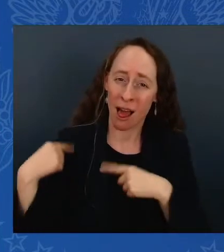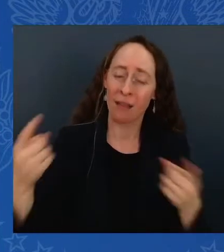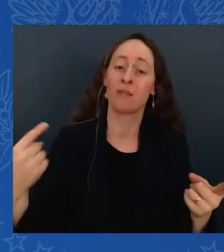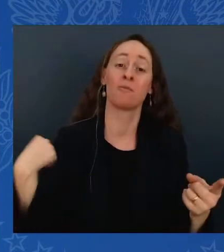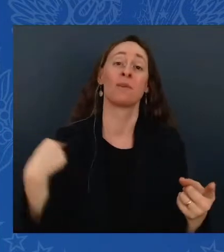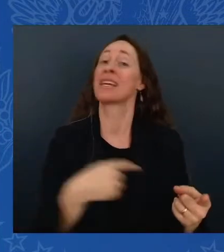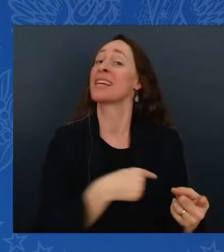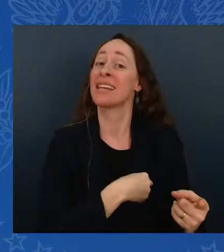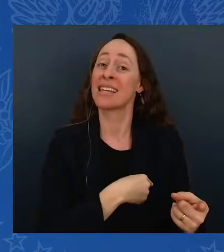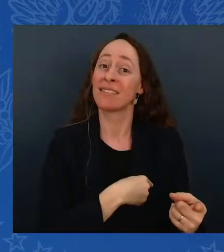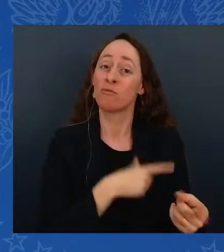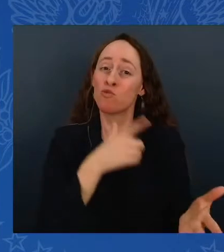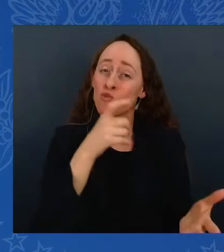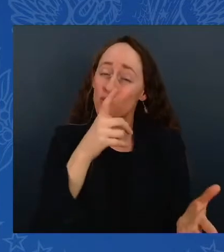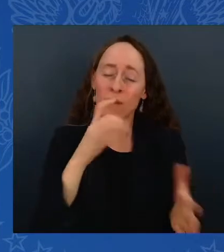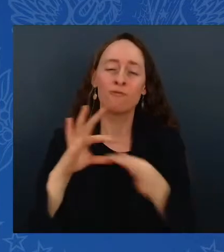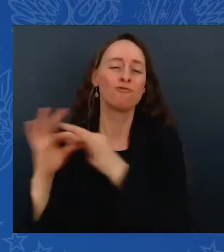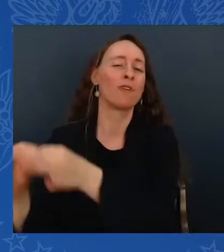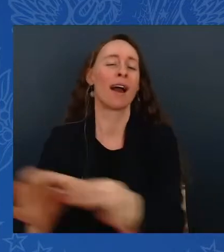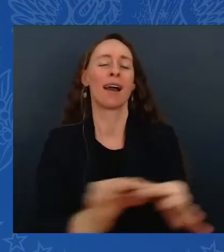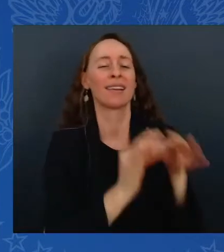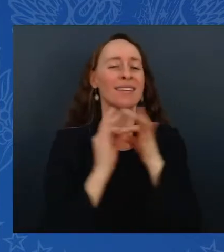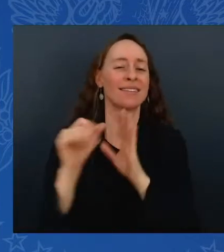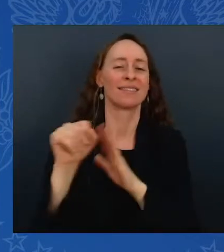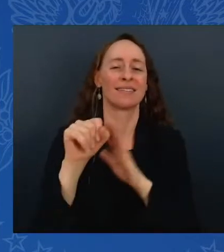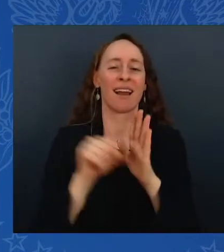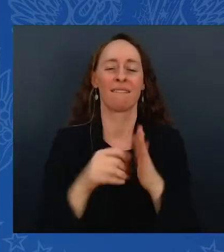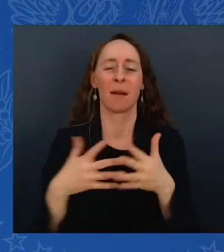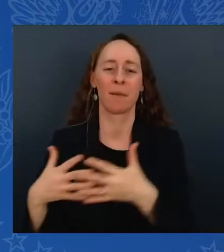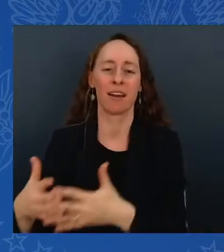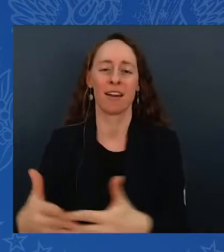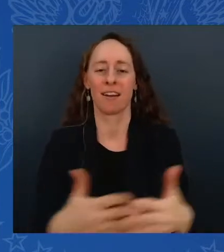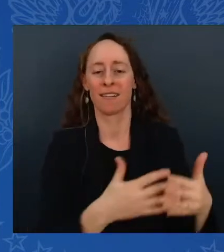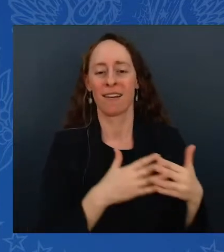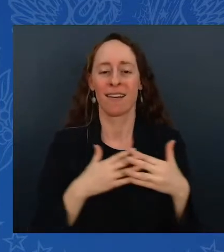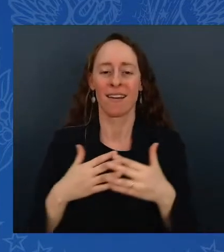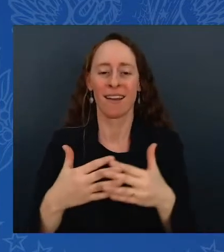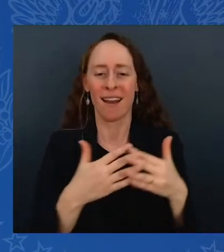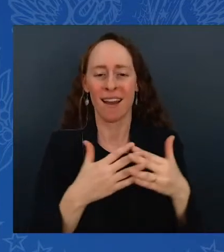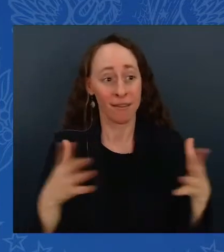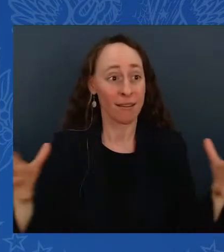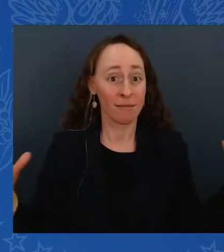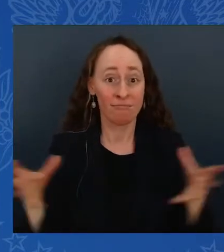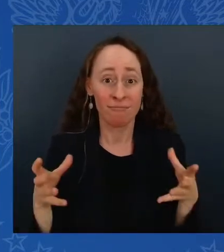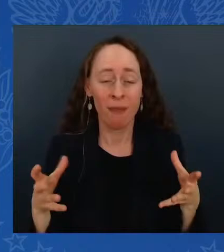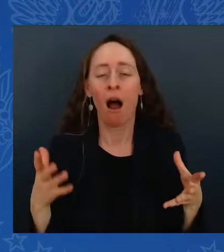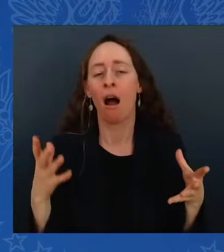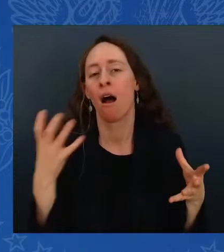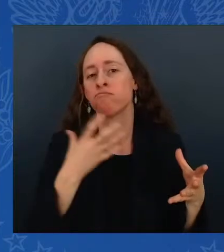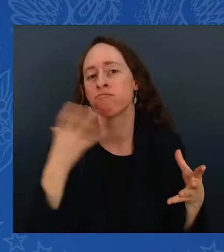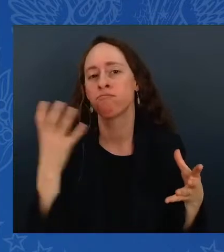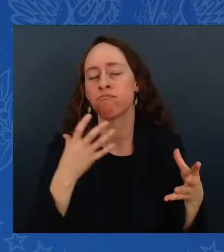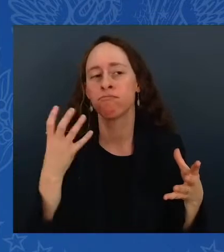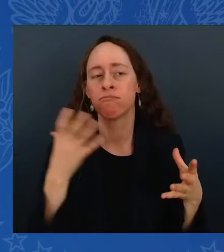nothing, we cannot do when we act together. So keep it up, folks. We need you badly.